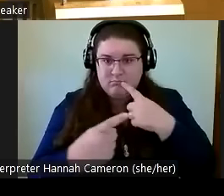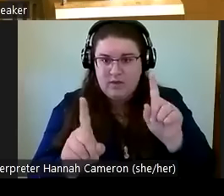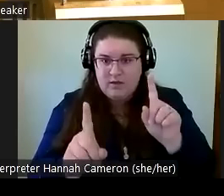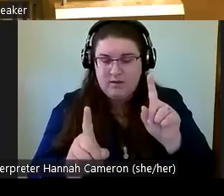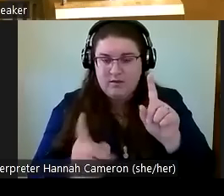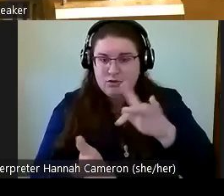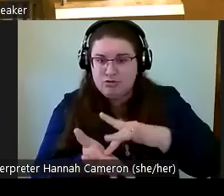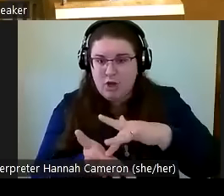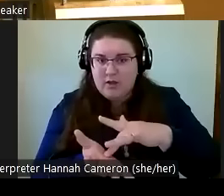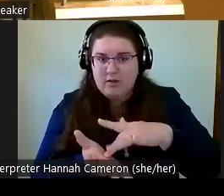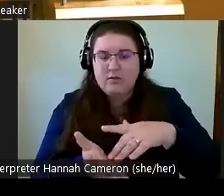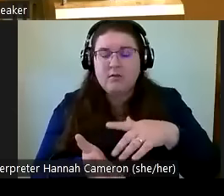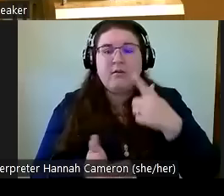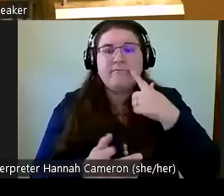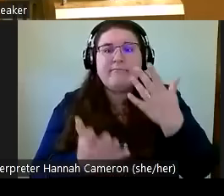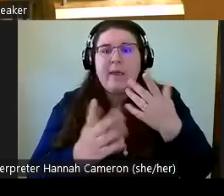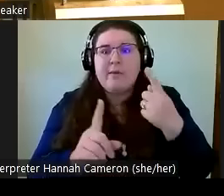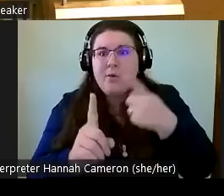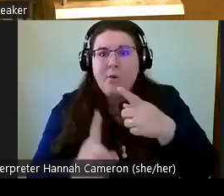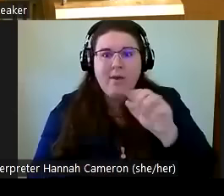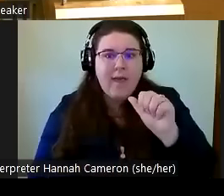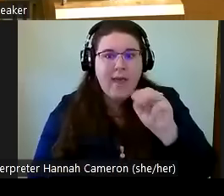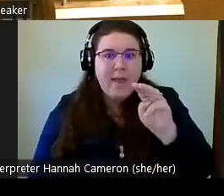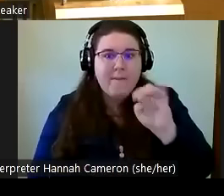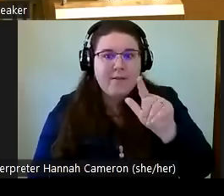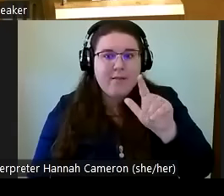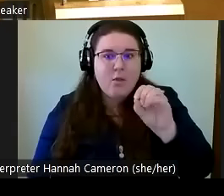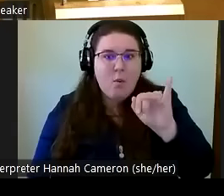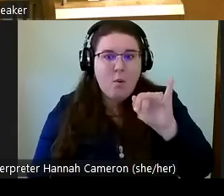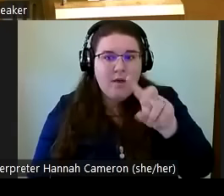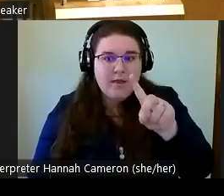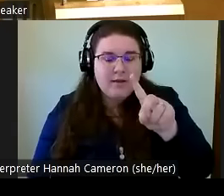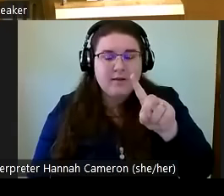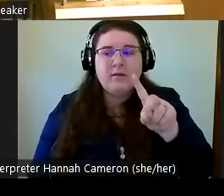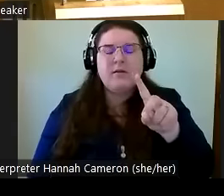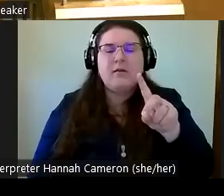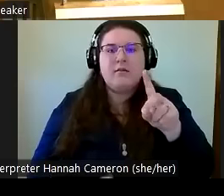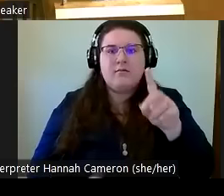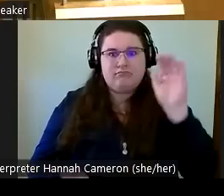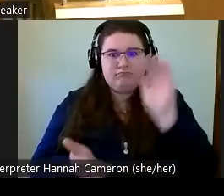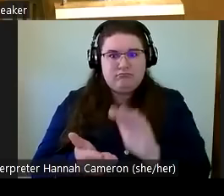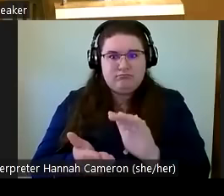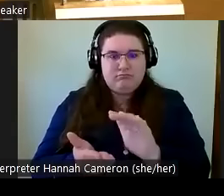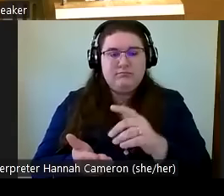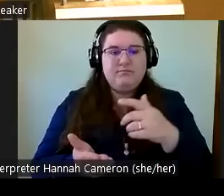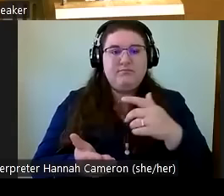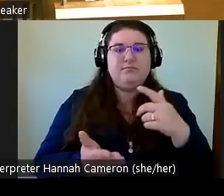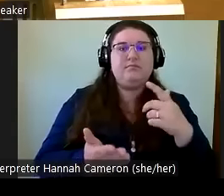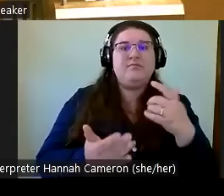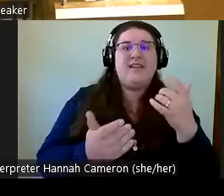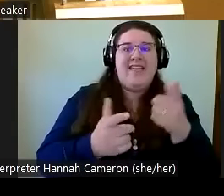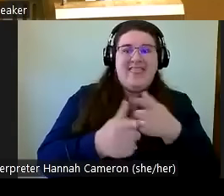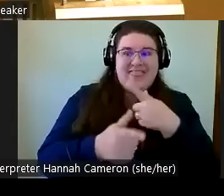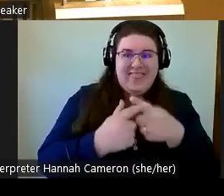your drug is lowering amyloid, then you should be able to see that in your biomarker. So it just makes overall for better trial